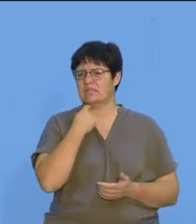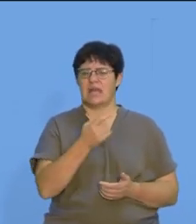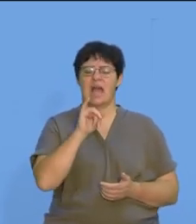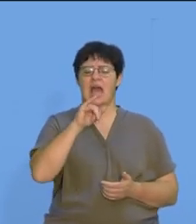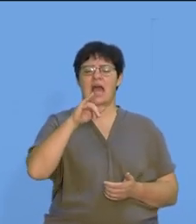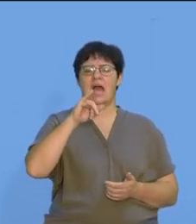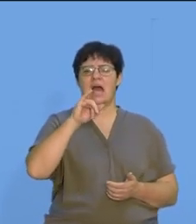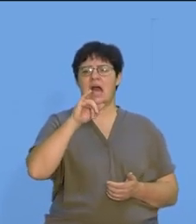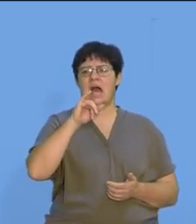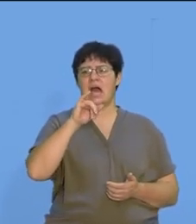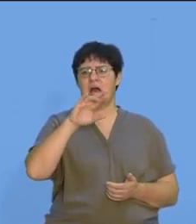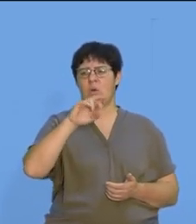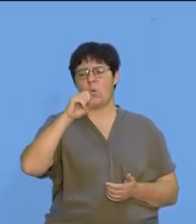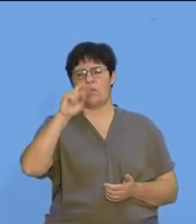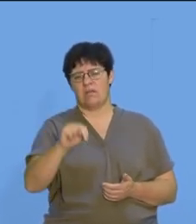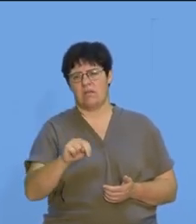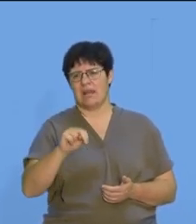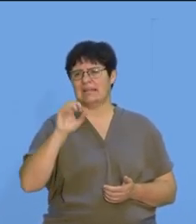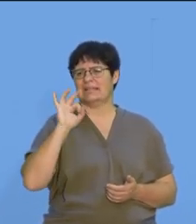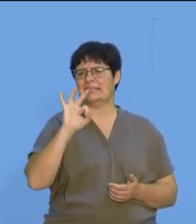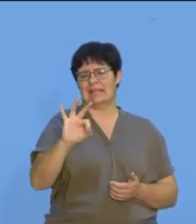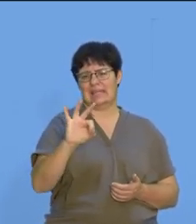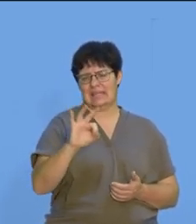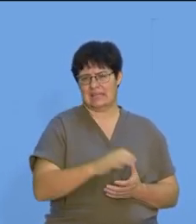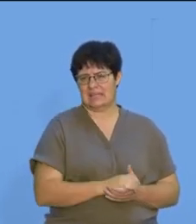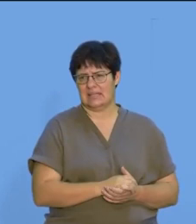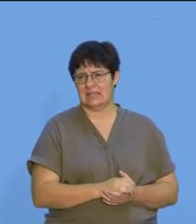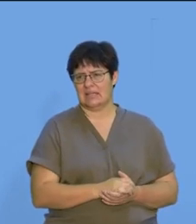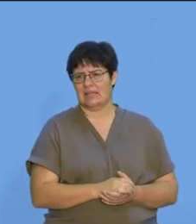about ion 3, okay,